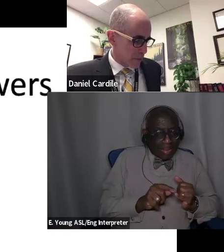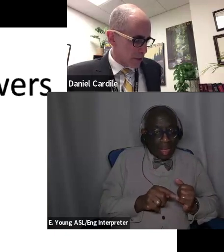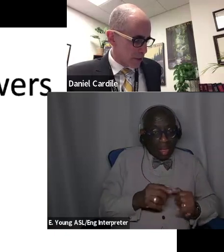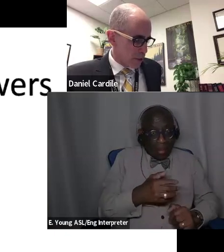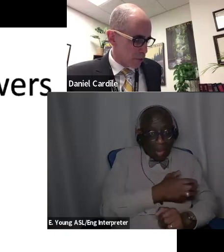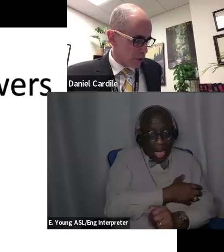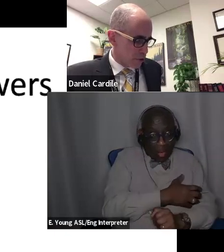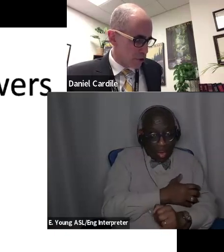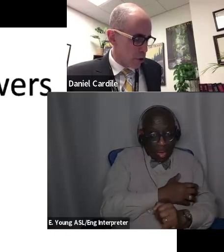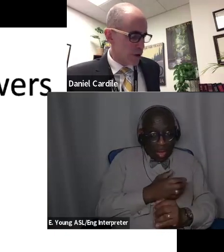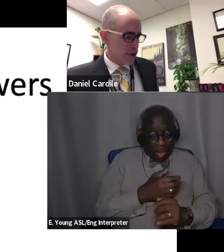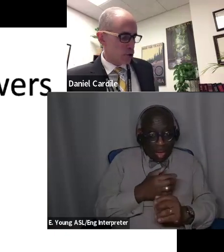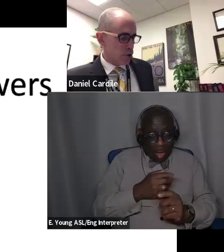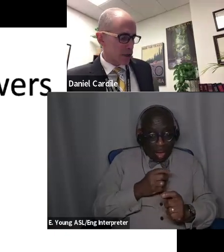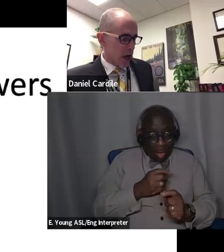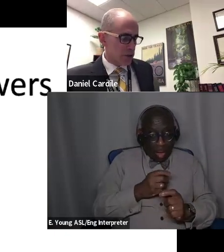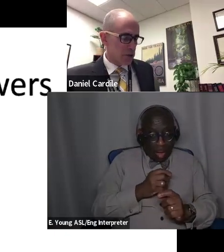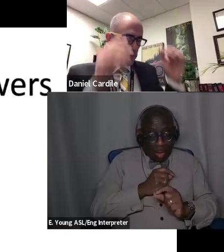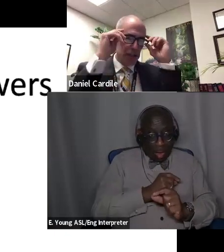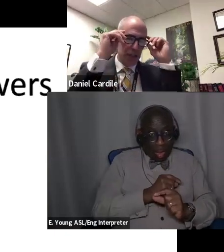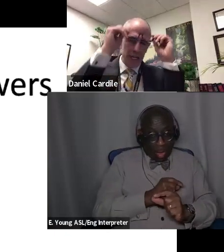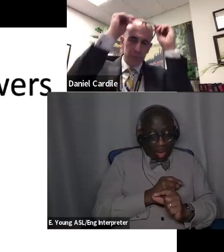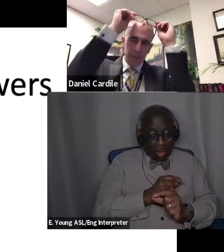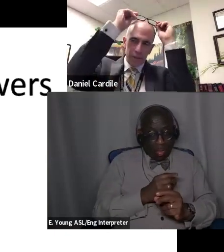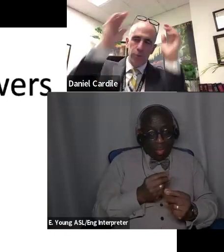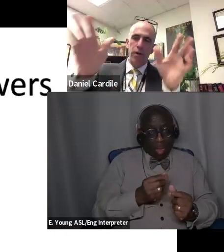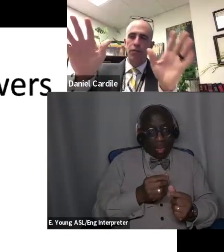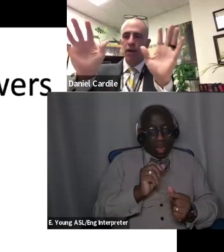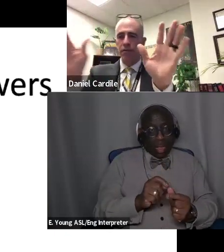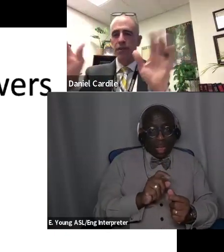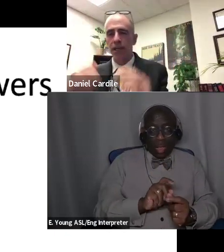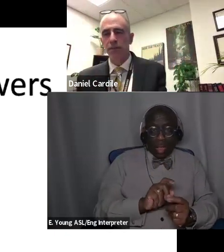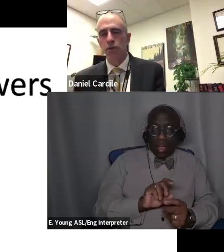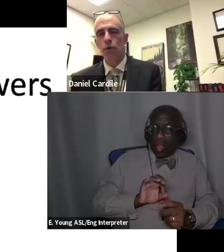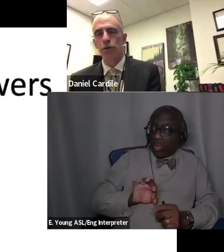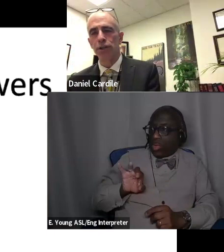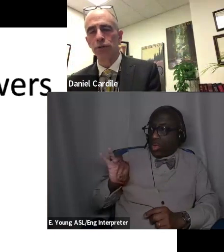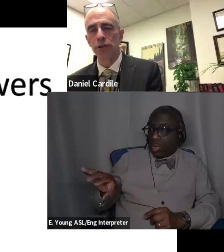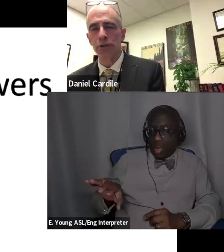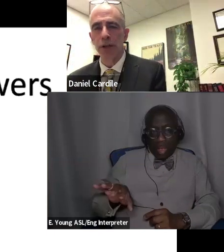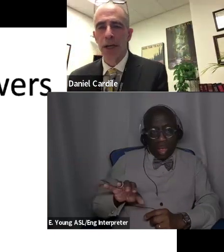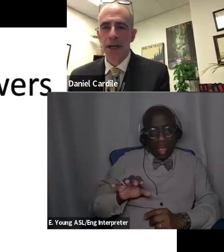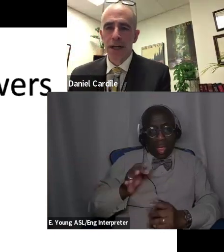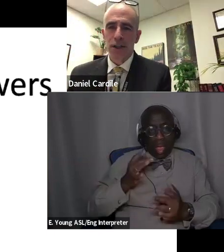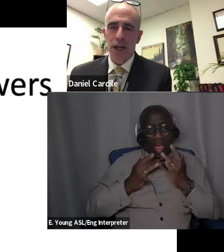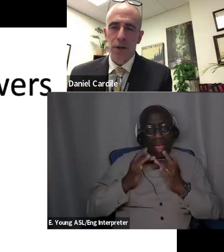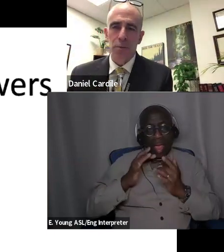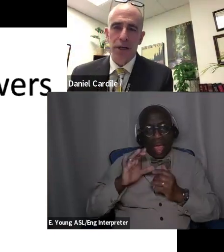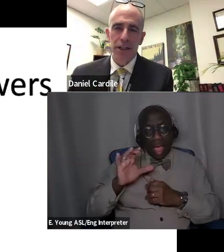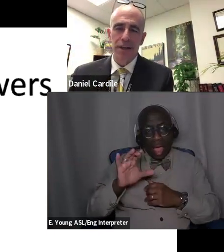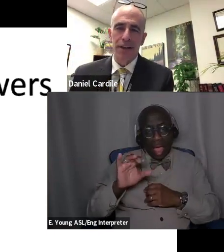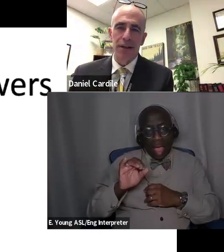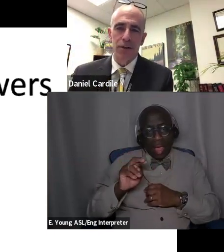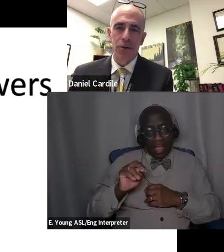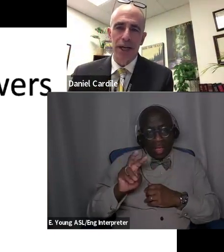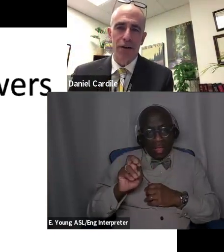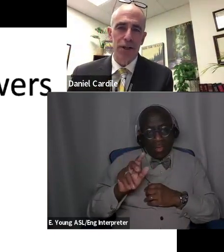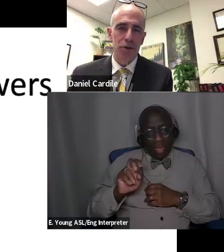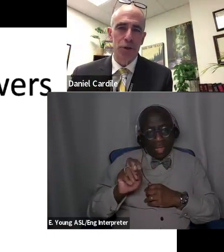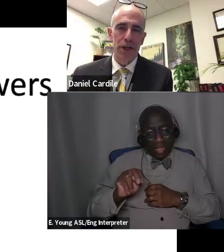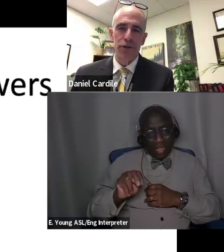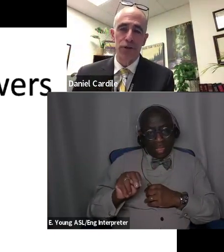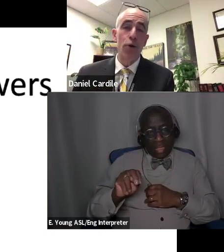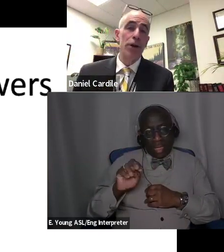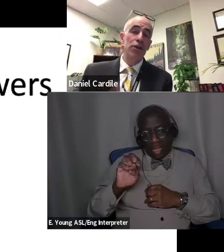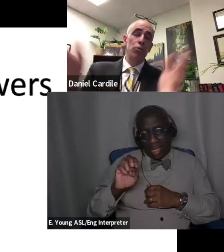has. You can donate to a conservation easement. Well, for heaven's sakes, if you're going to use your child's money or